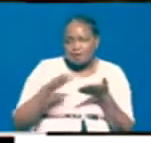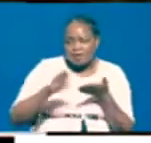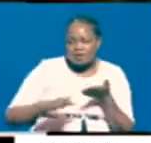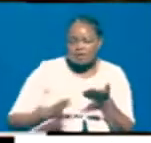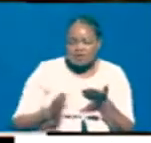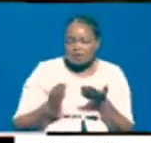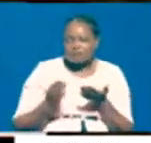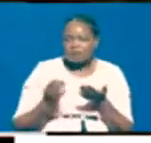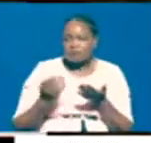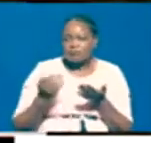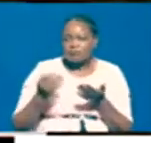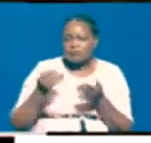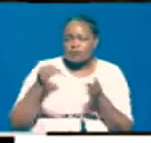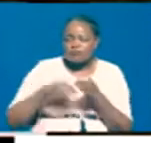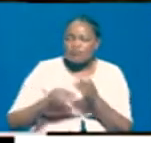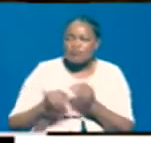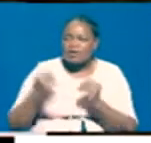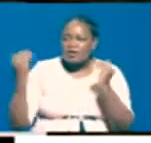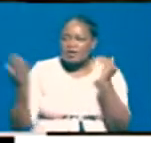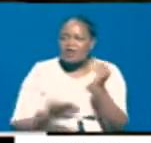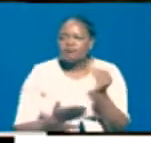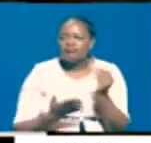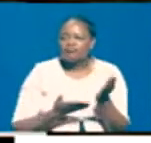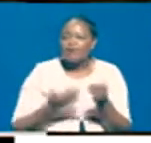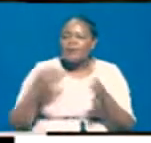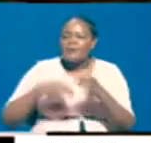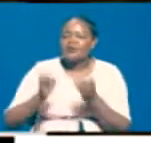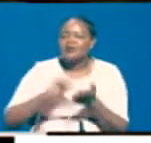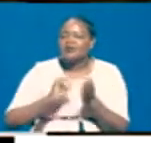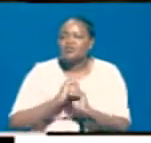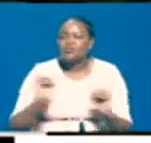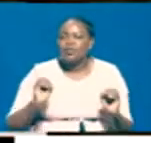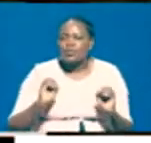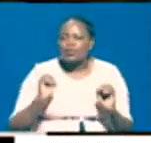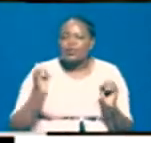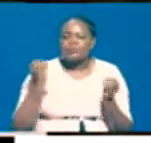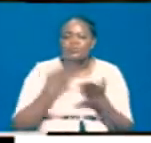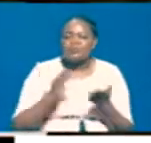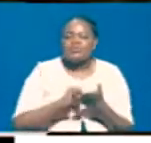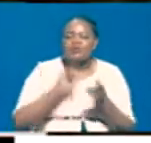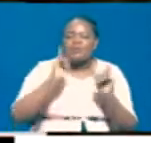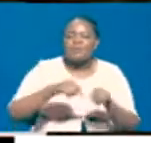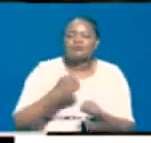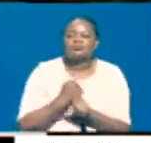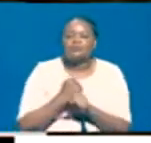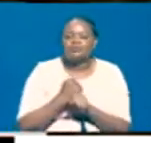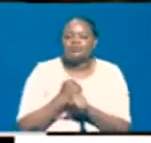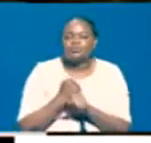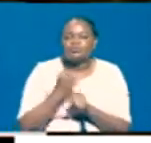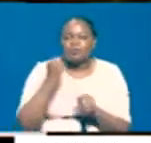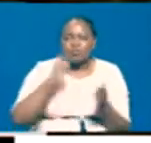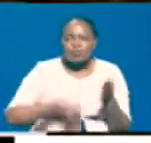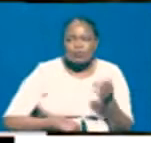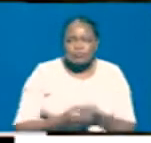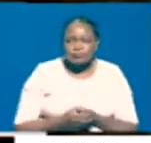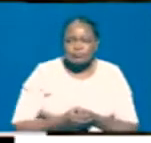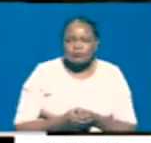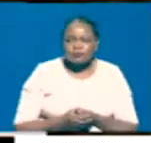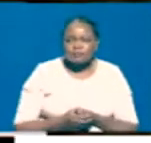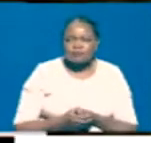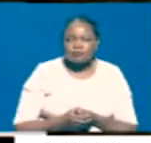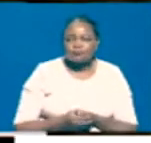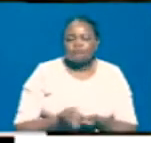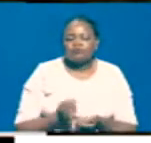cut, felled, but not replanted. And therefore, one of the things that we have been able to do, it is to synergize our